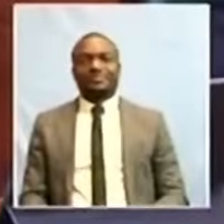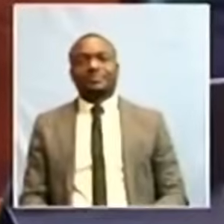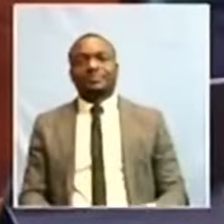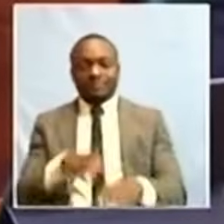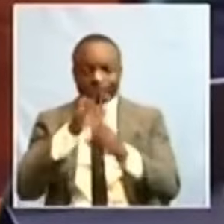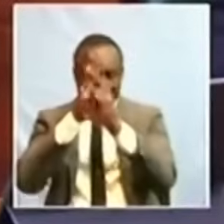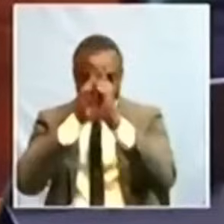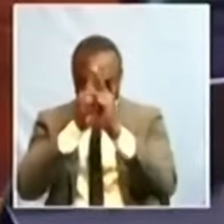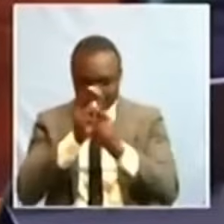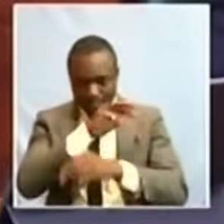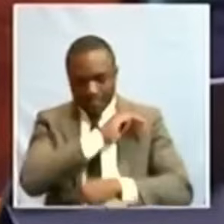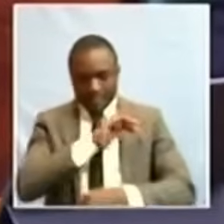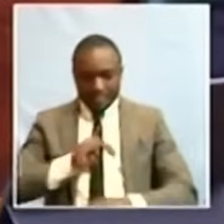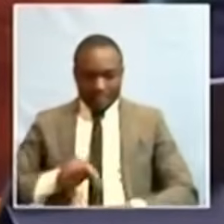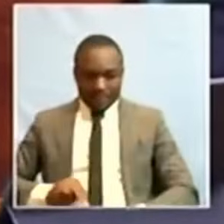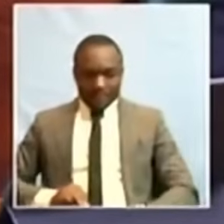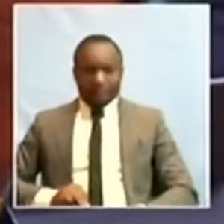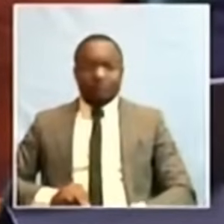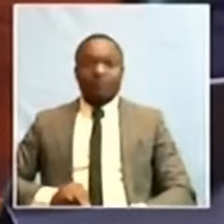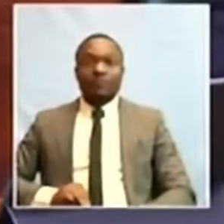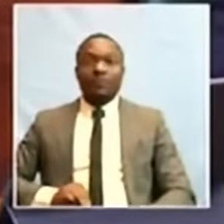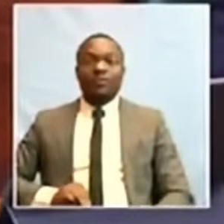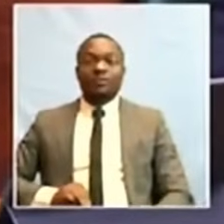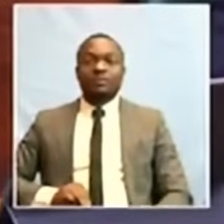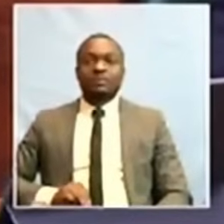The Honorable Member for Sesheke.